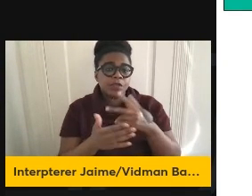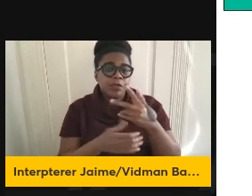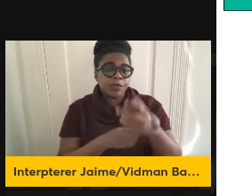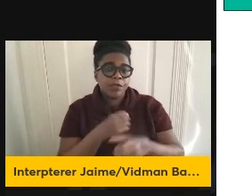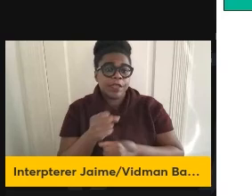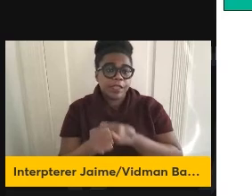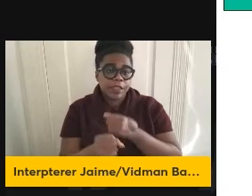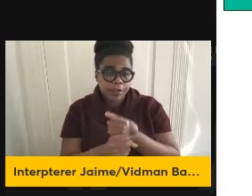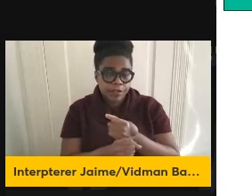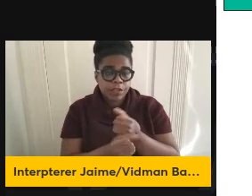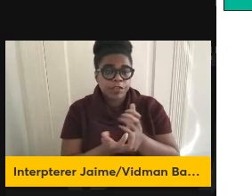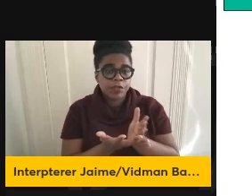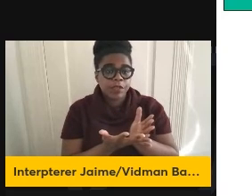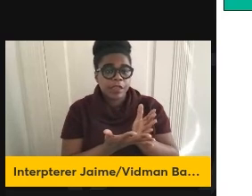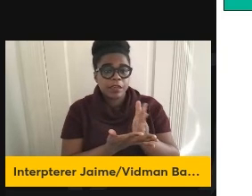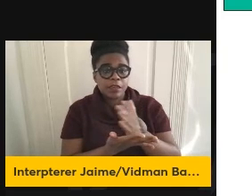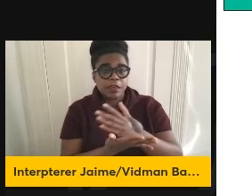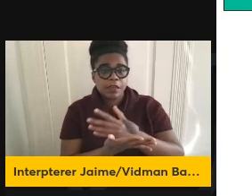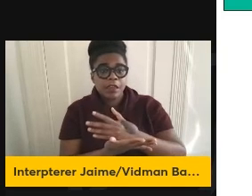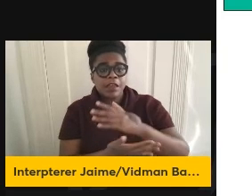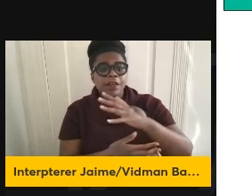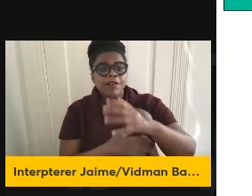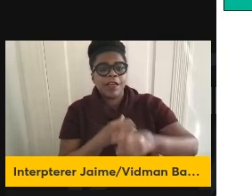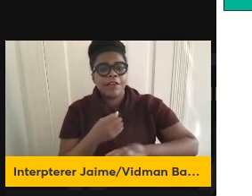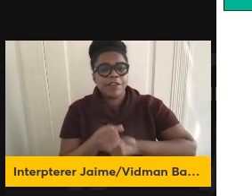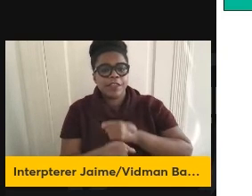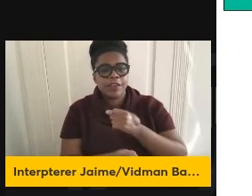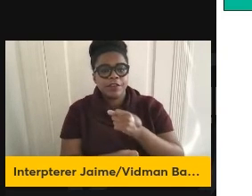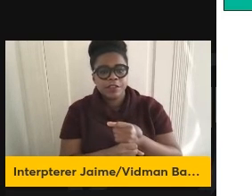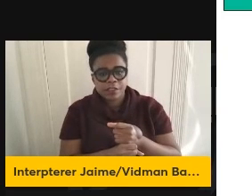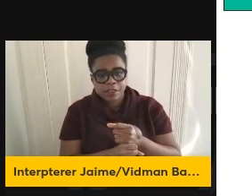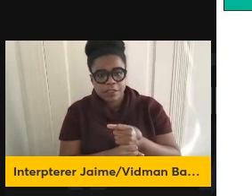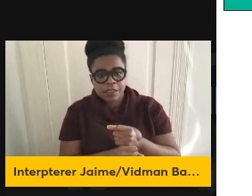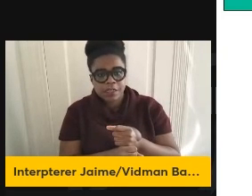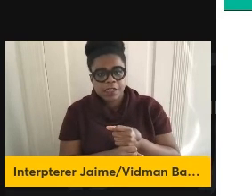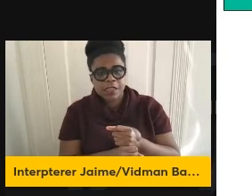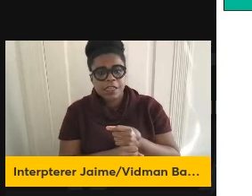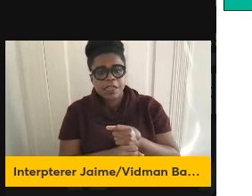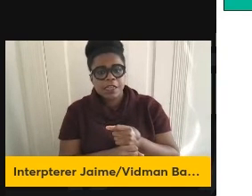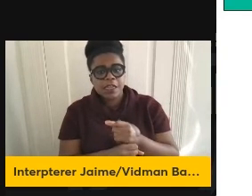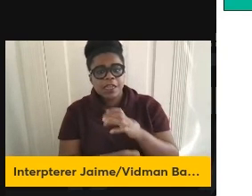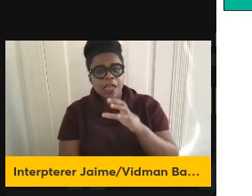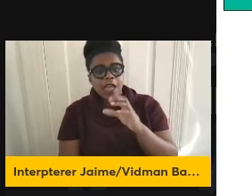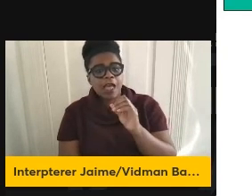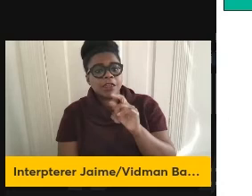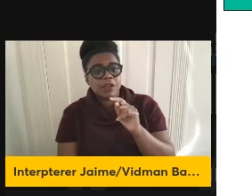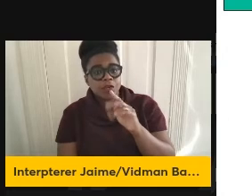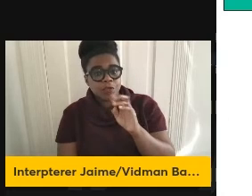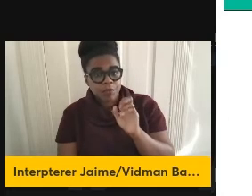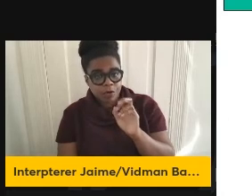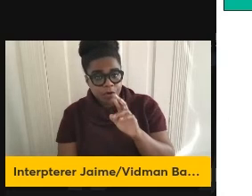years, and the deadlines are typically in October, and the exact date depends on the discipline.